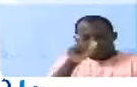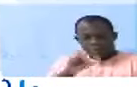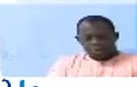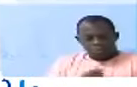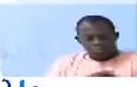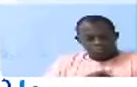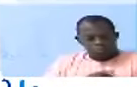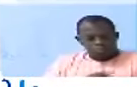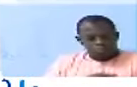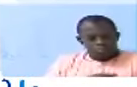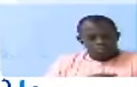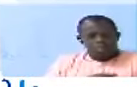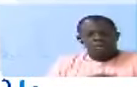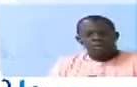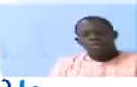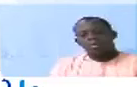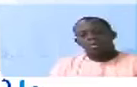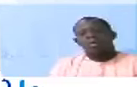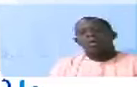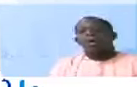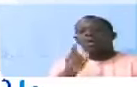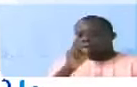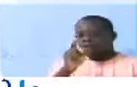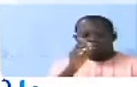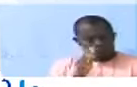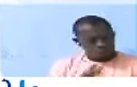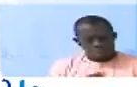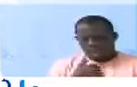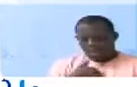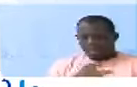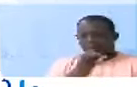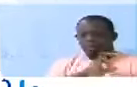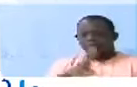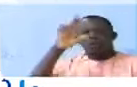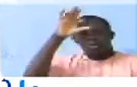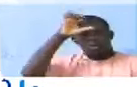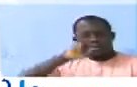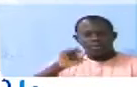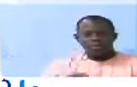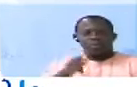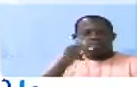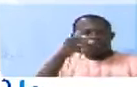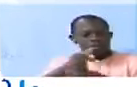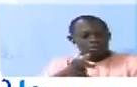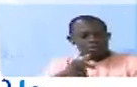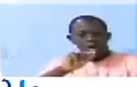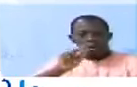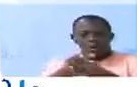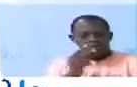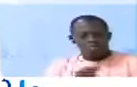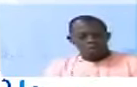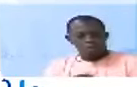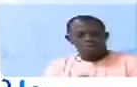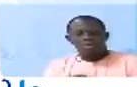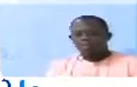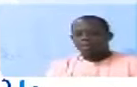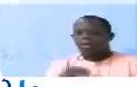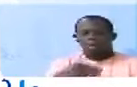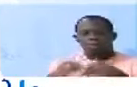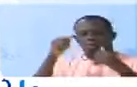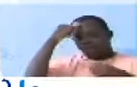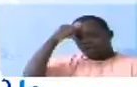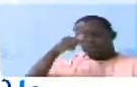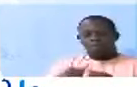But I cannot understand whether it was a pistol or a big gun that